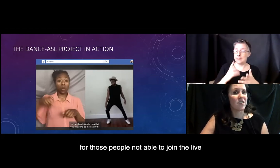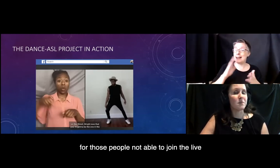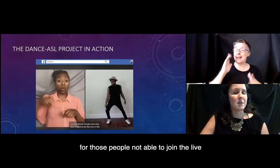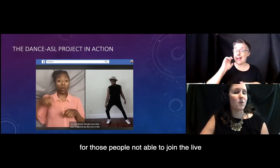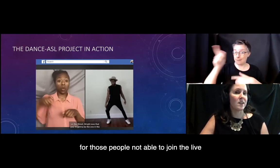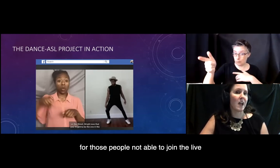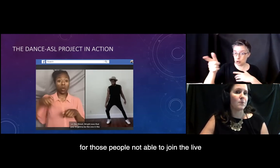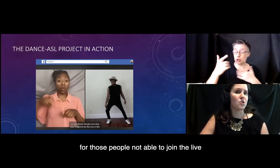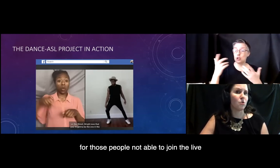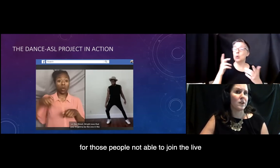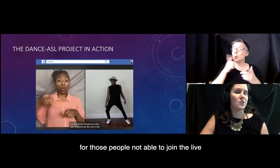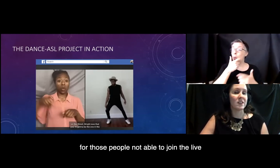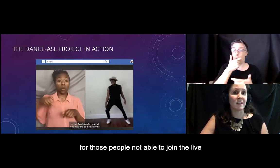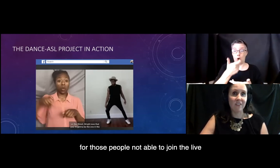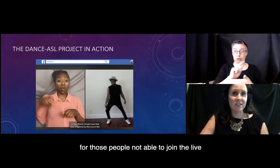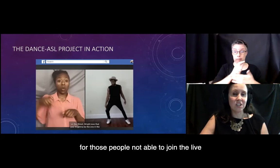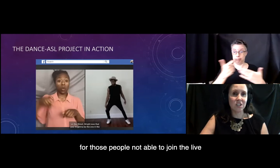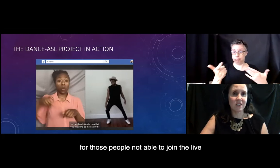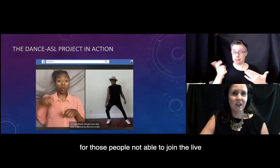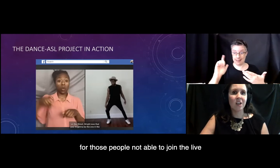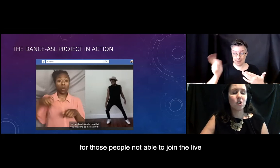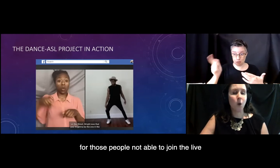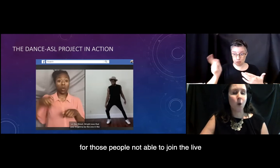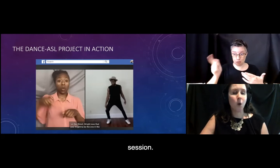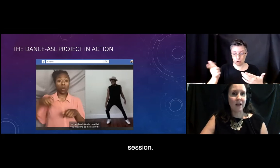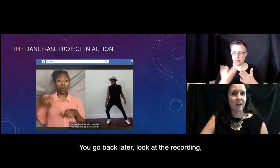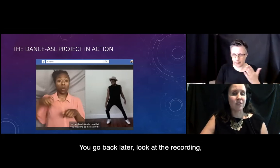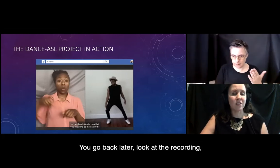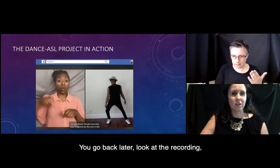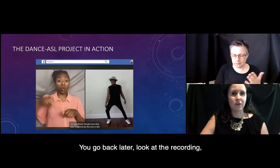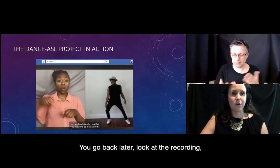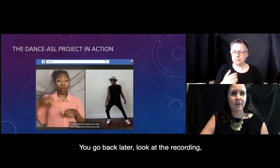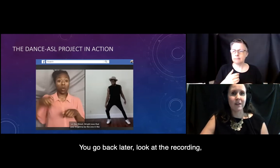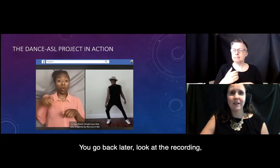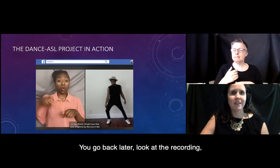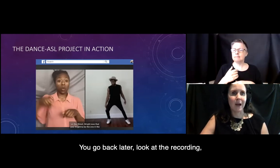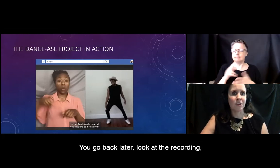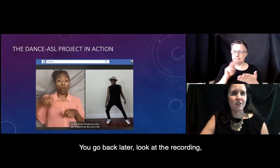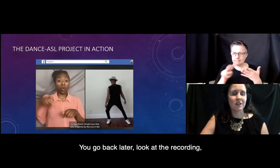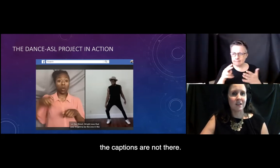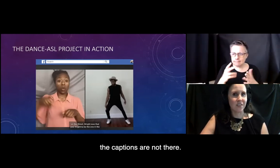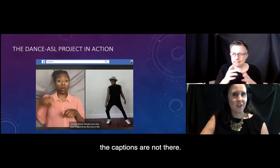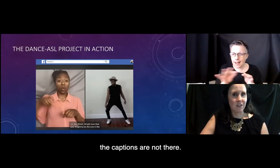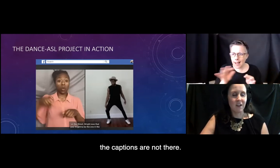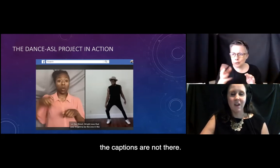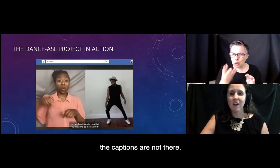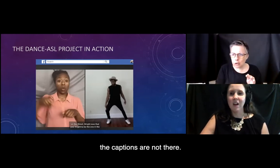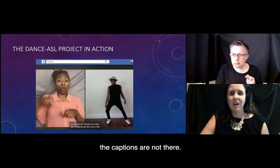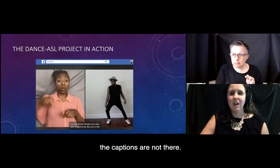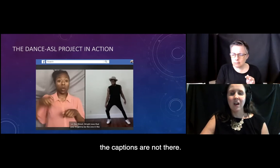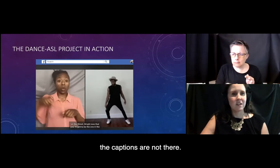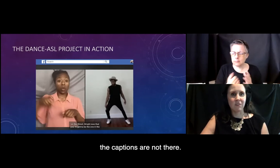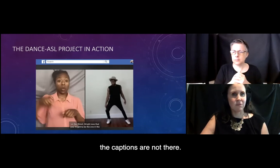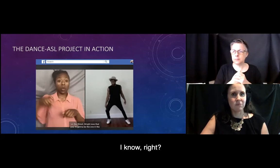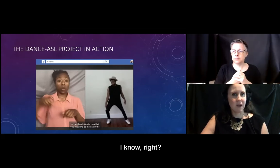disappear for those people who are not able to join the live session. You go back later and look at the recording, the caption is not there.